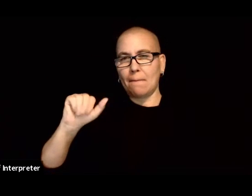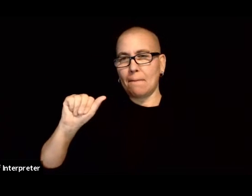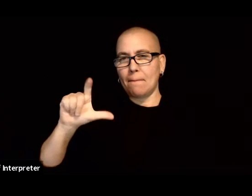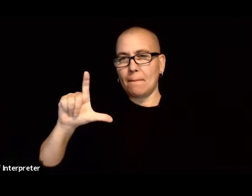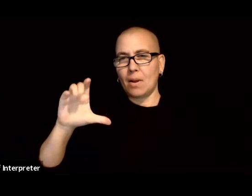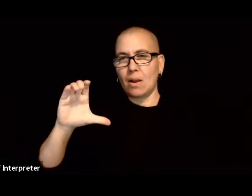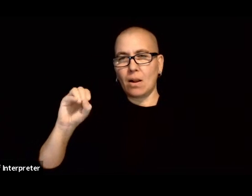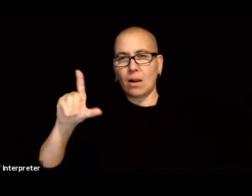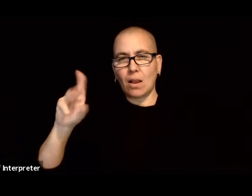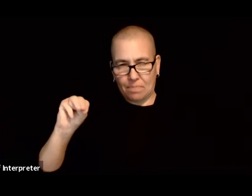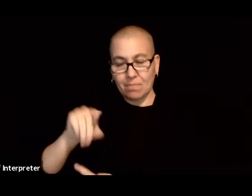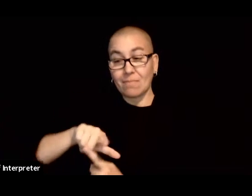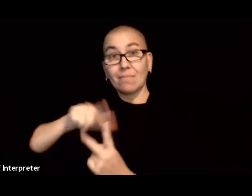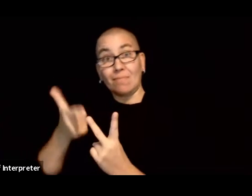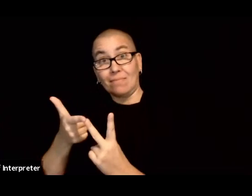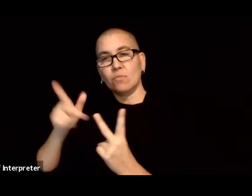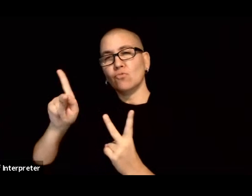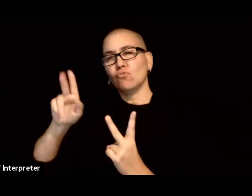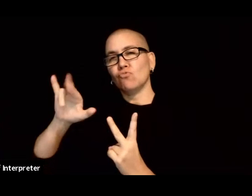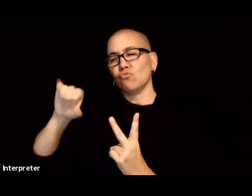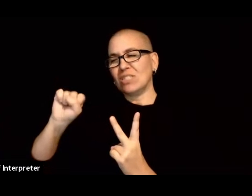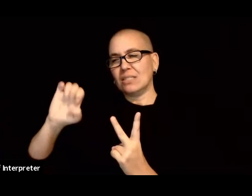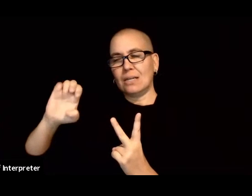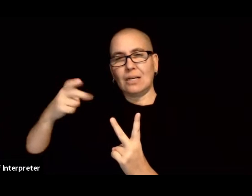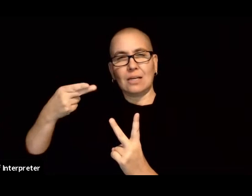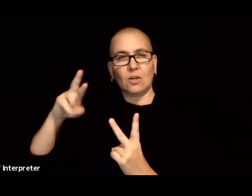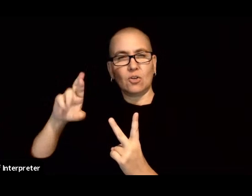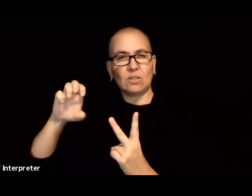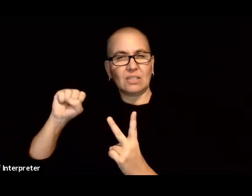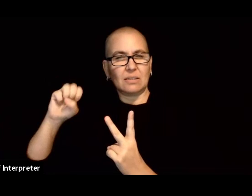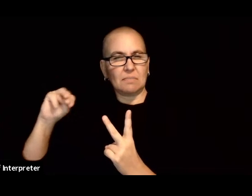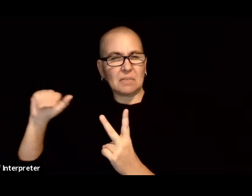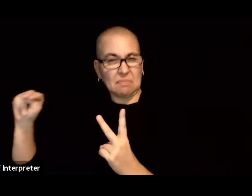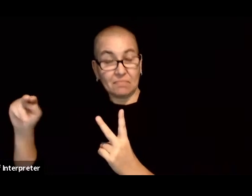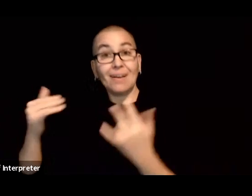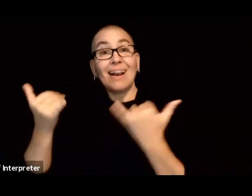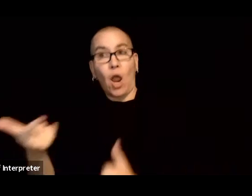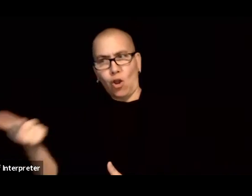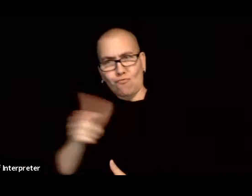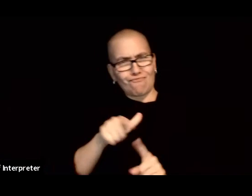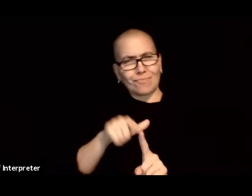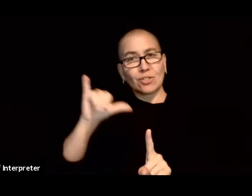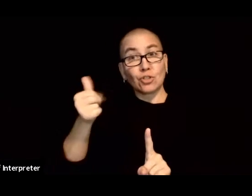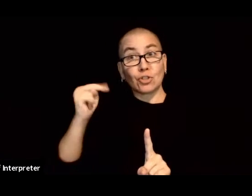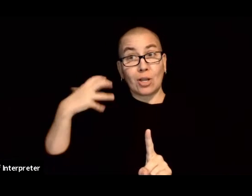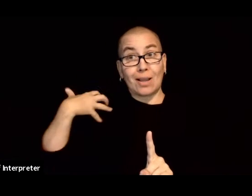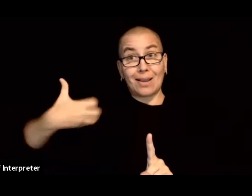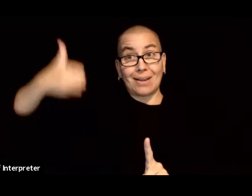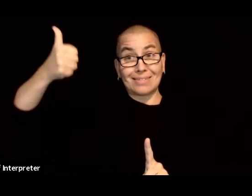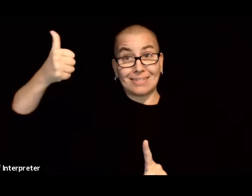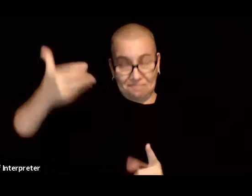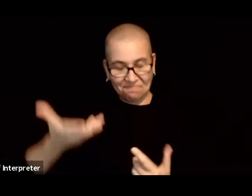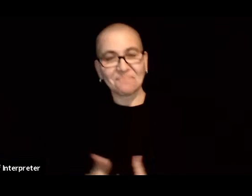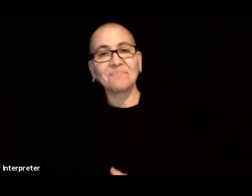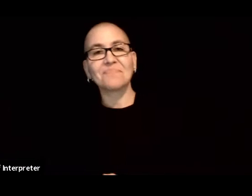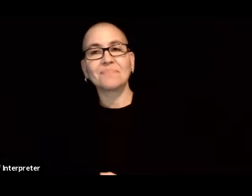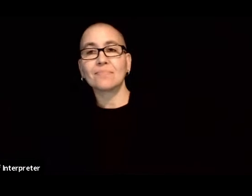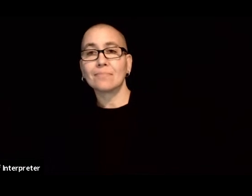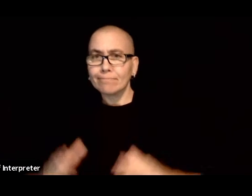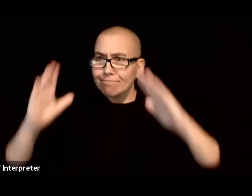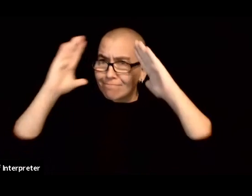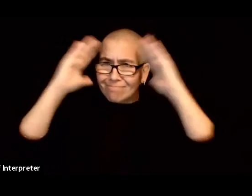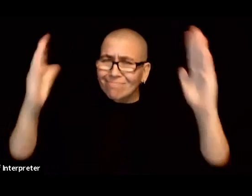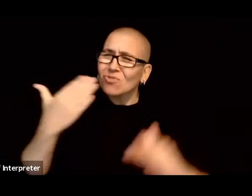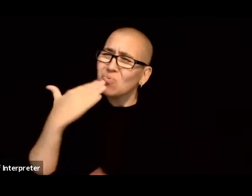Malcolm. Thank you, Mike, and good afternoon, everyone. Around the world this morning, we are now over